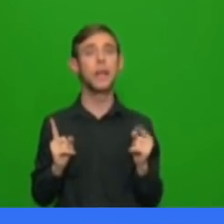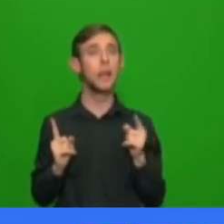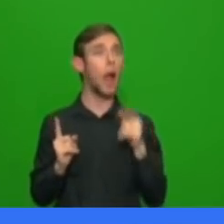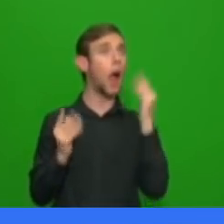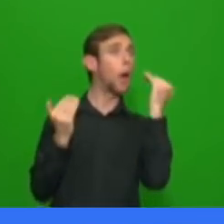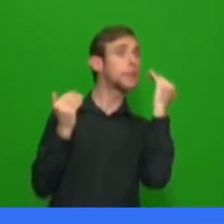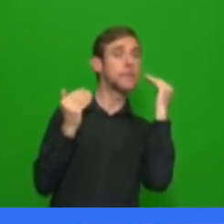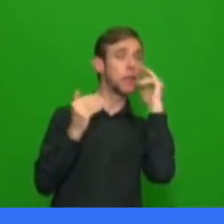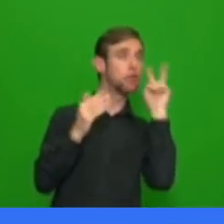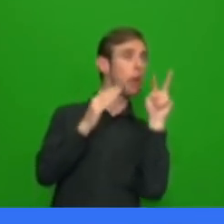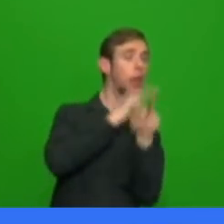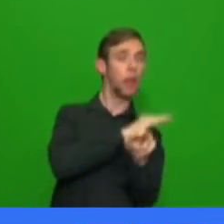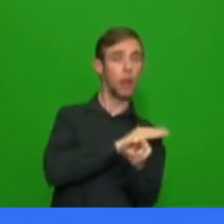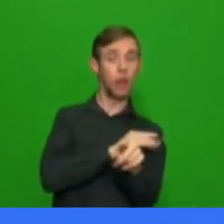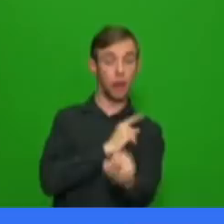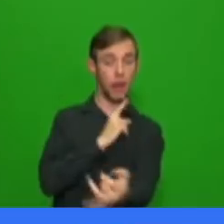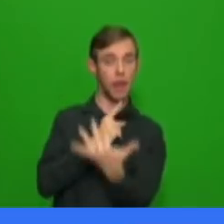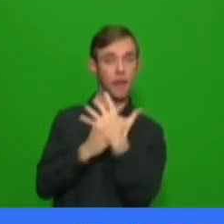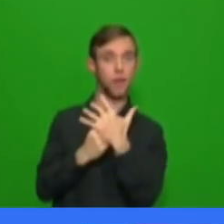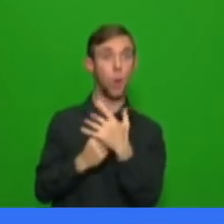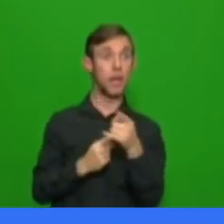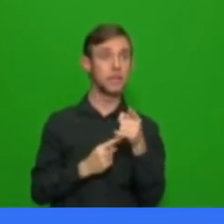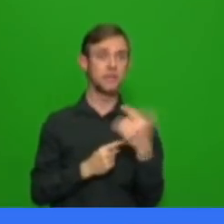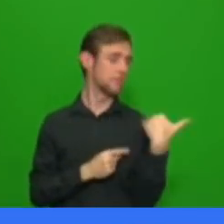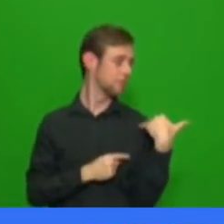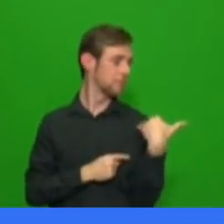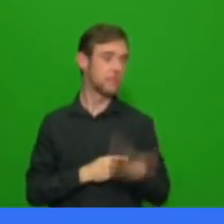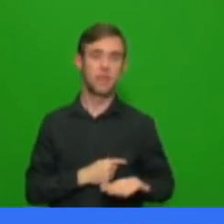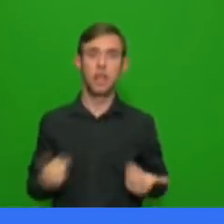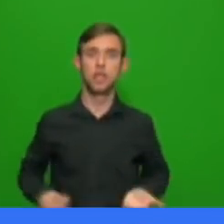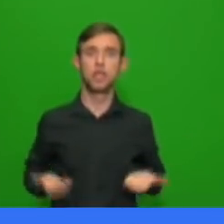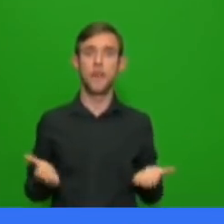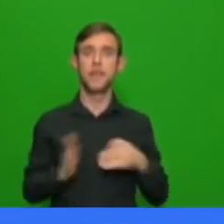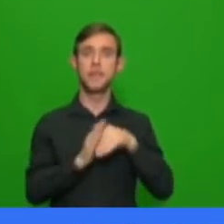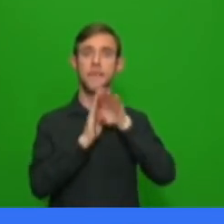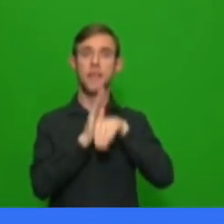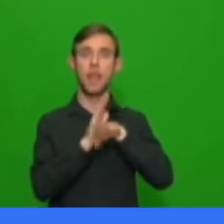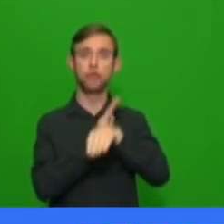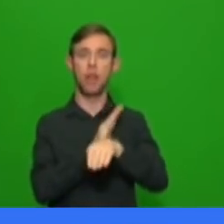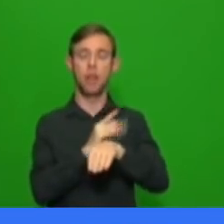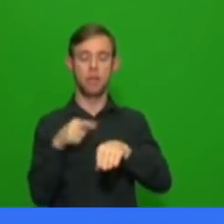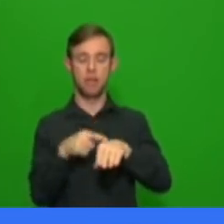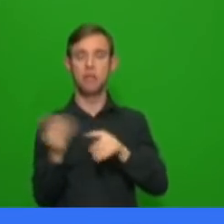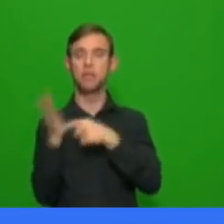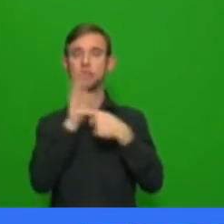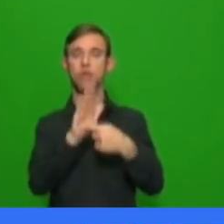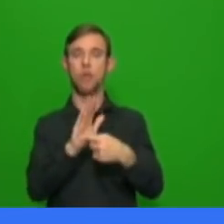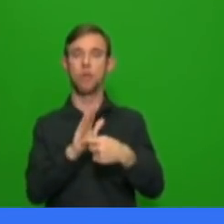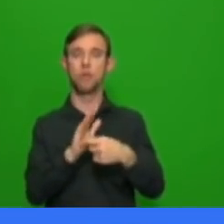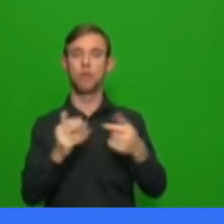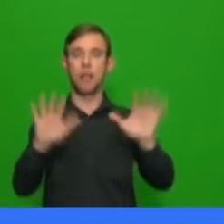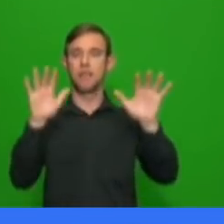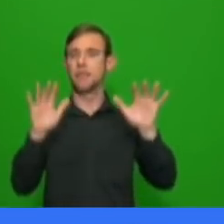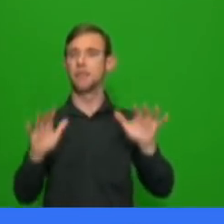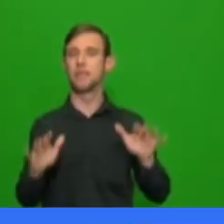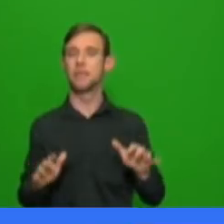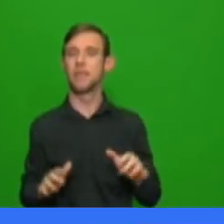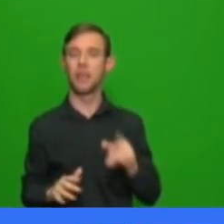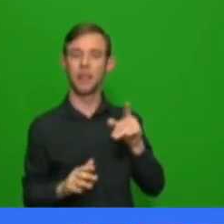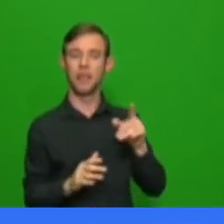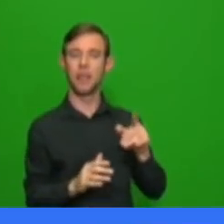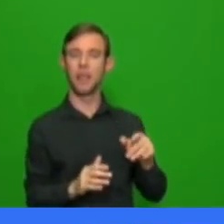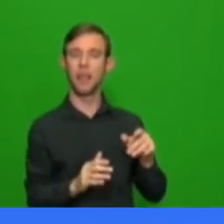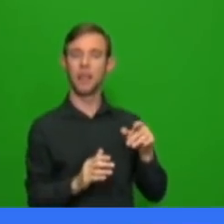expectations. The outcomes so far on services inflation had been that it actually had